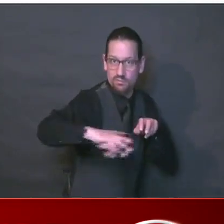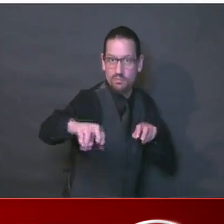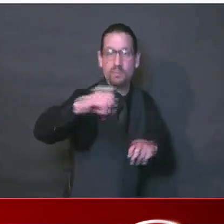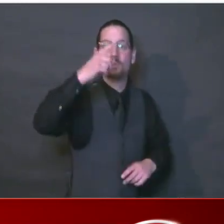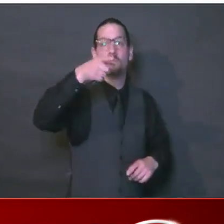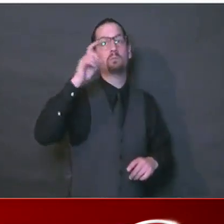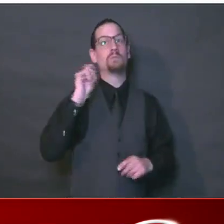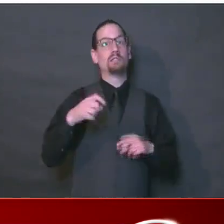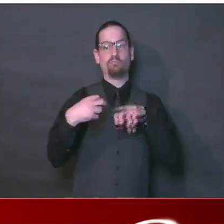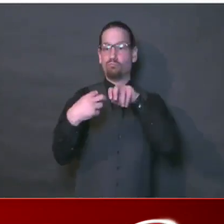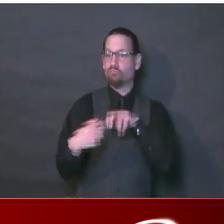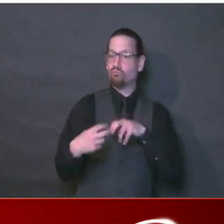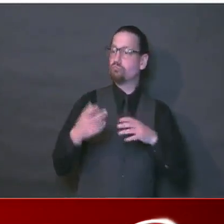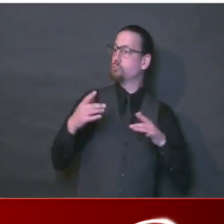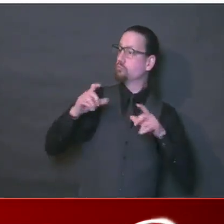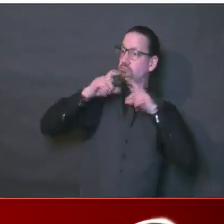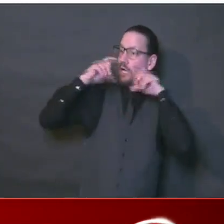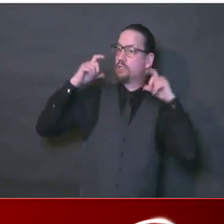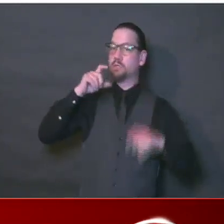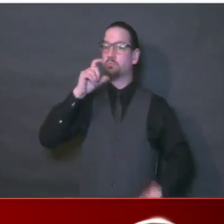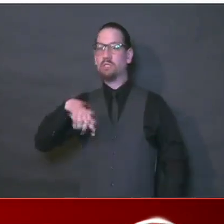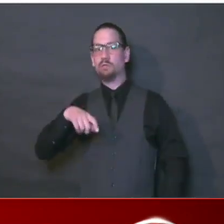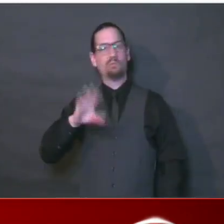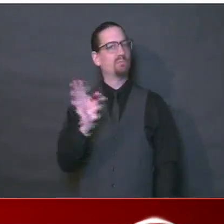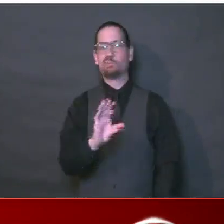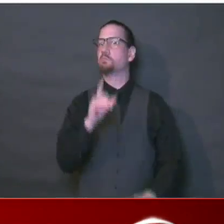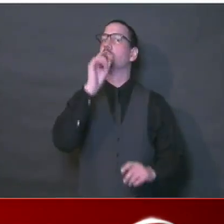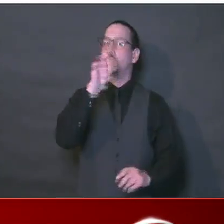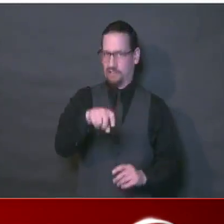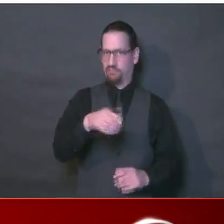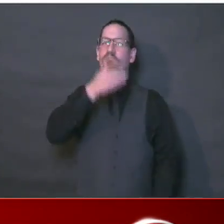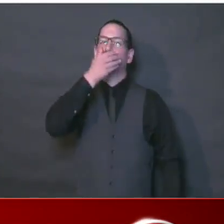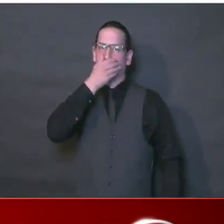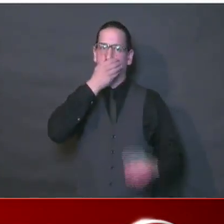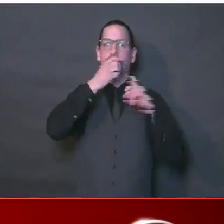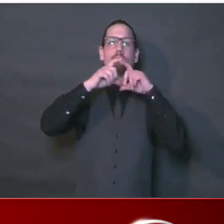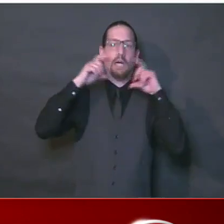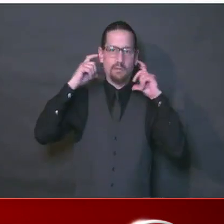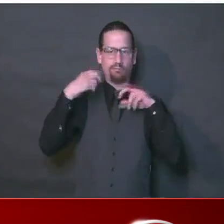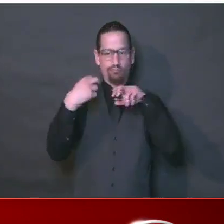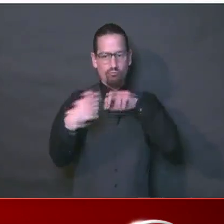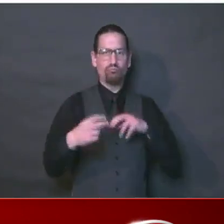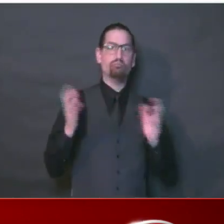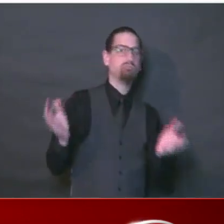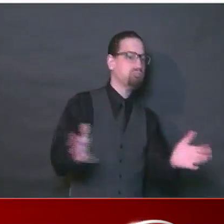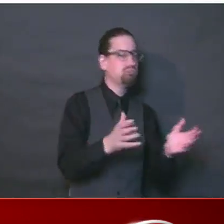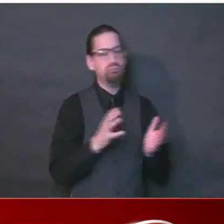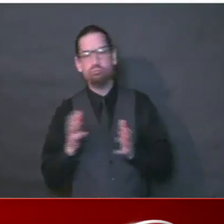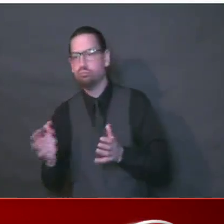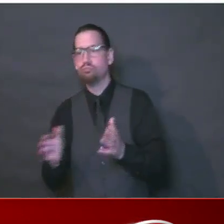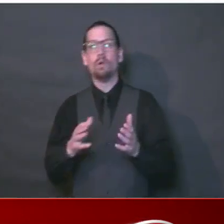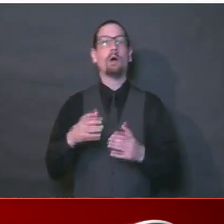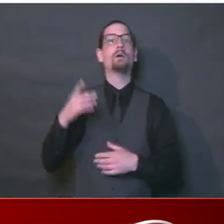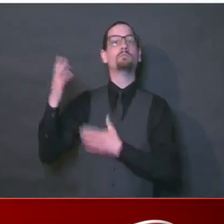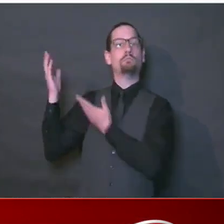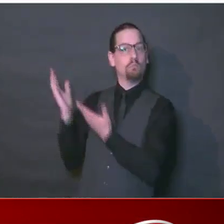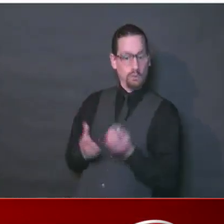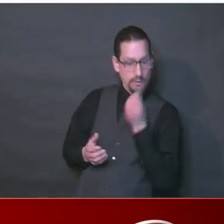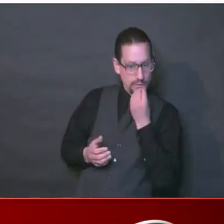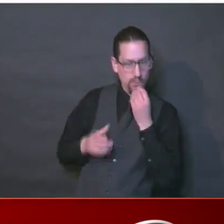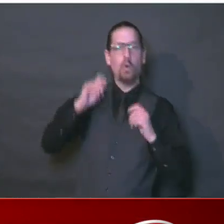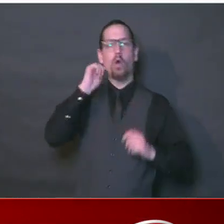will apply that here. Another way we are going to be asking food establishments to partner with us is by asking them